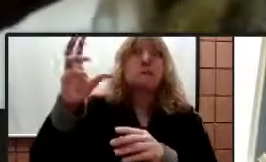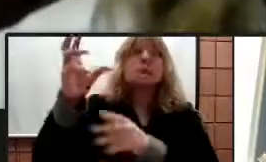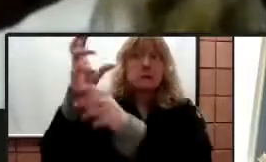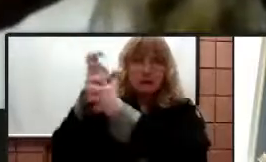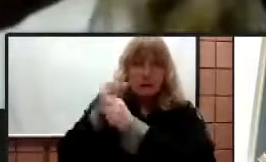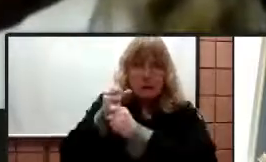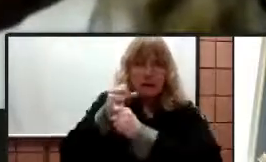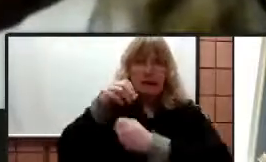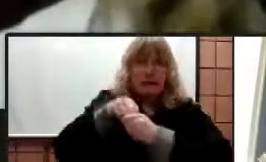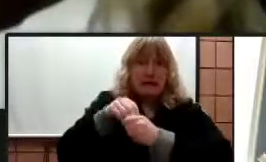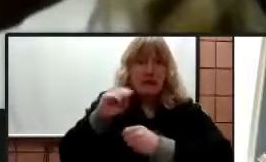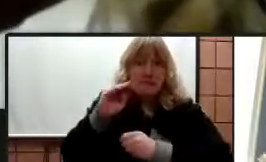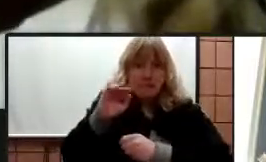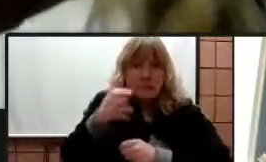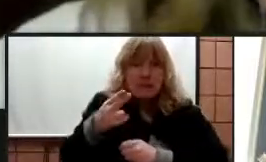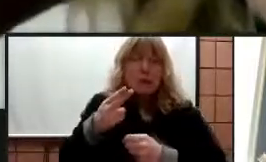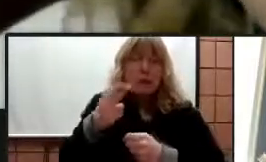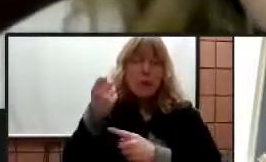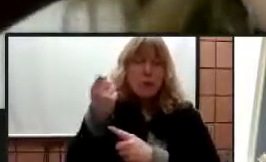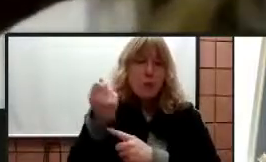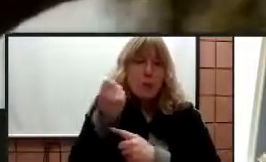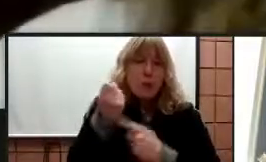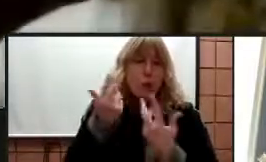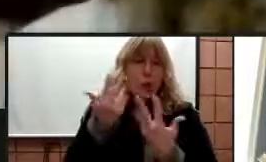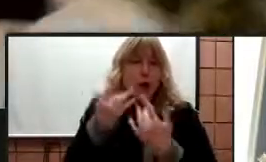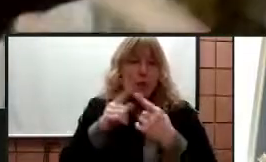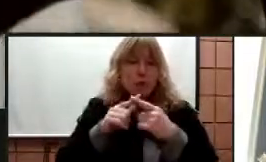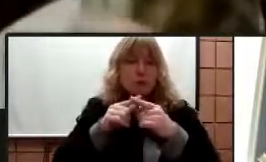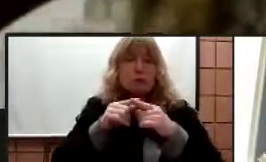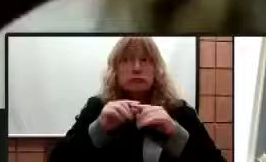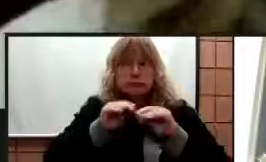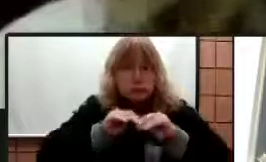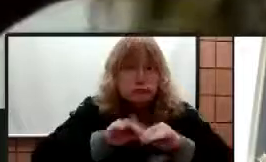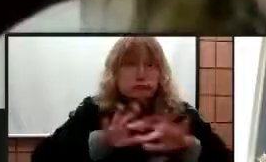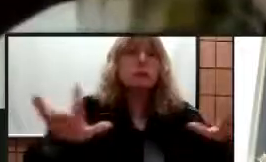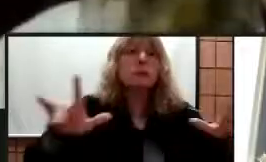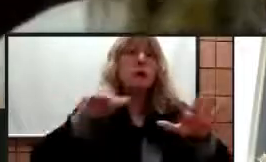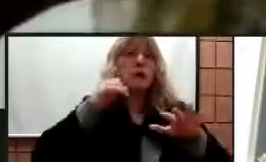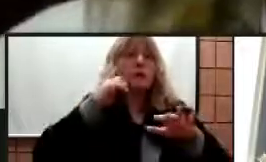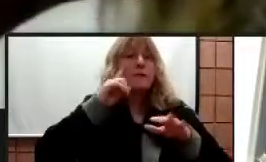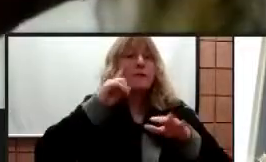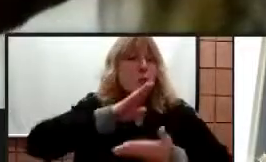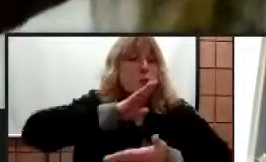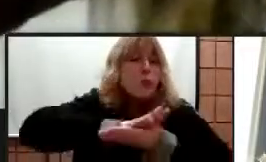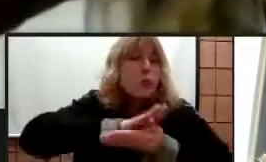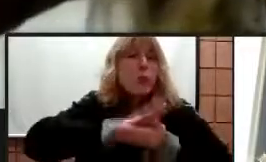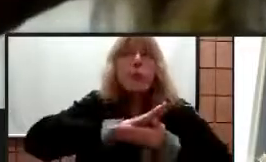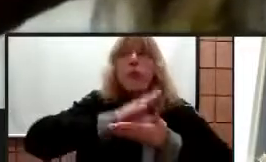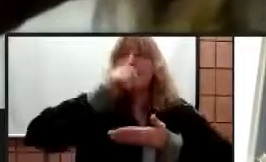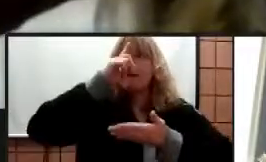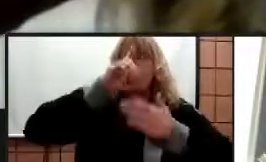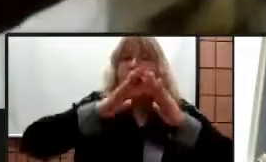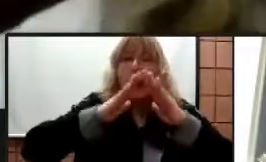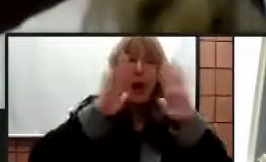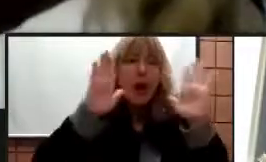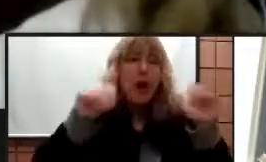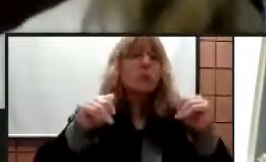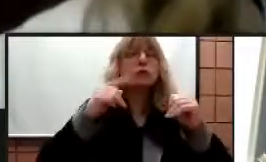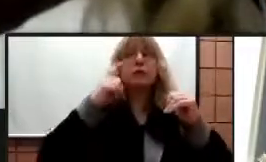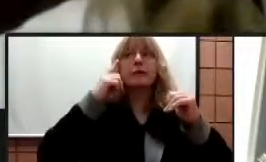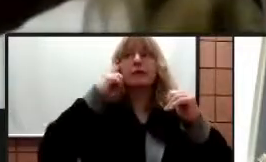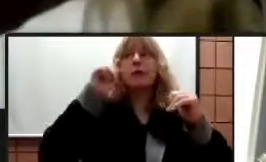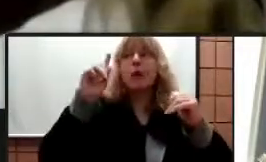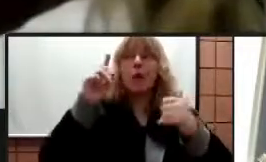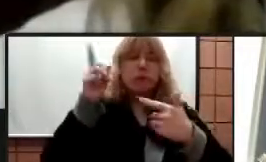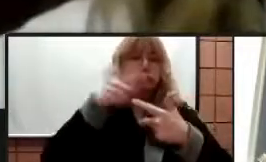we can have some additional dollars for schools and housing and all sorts of things that we